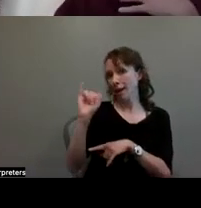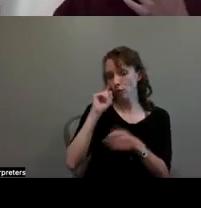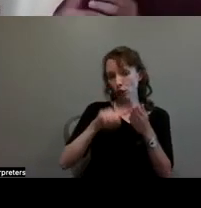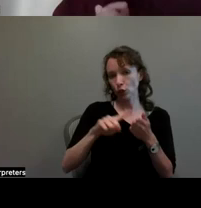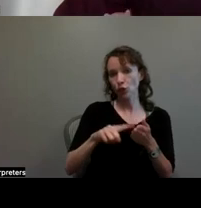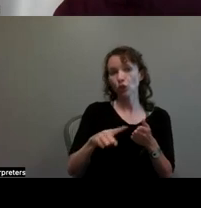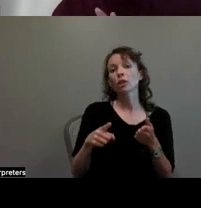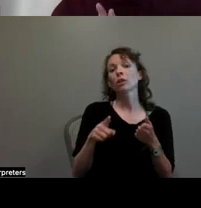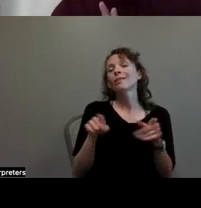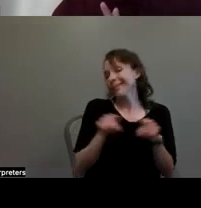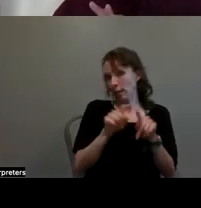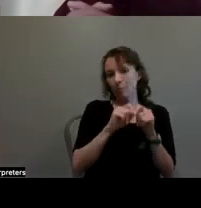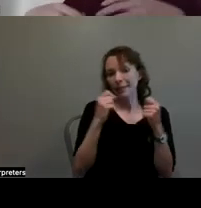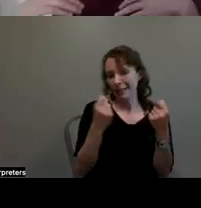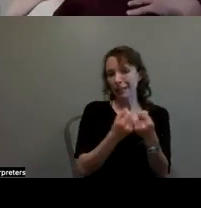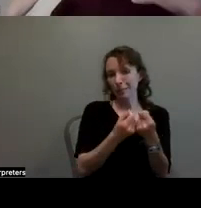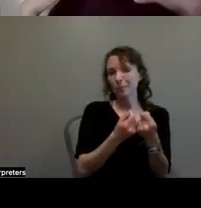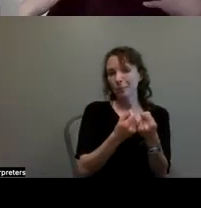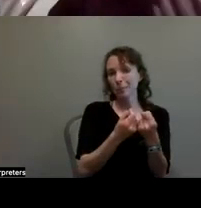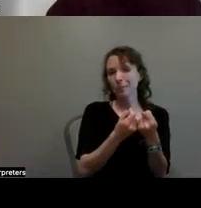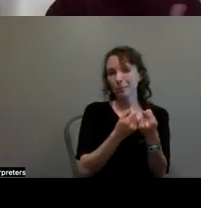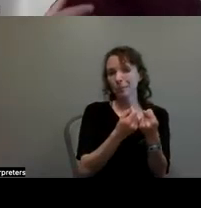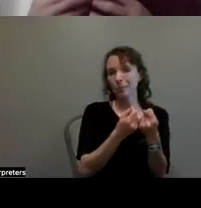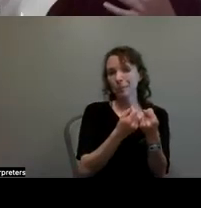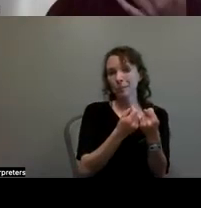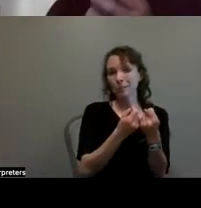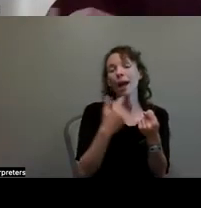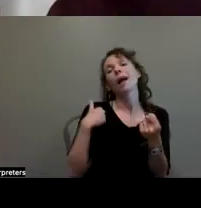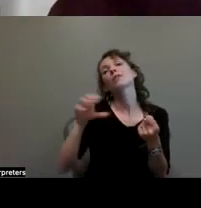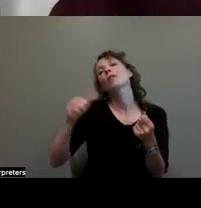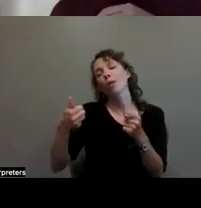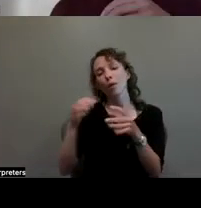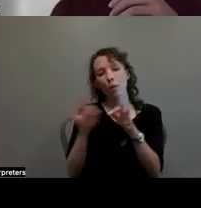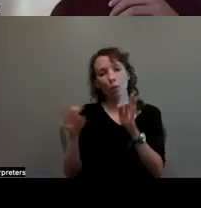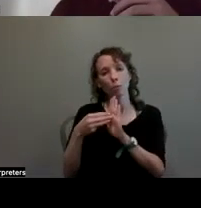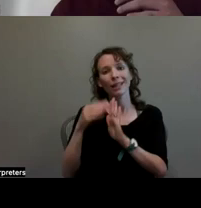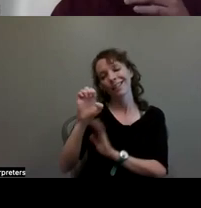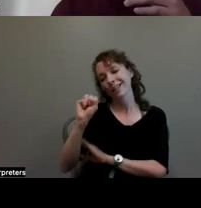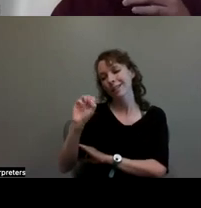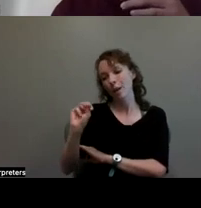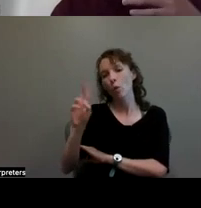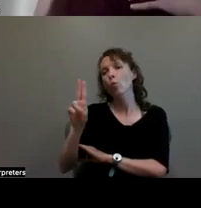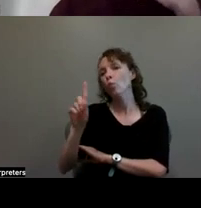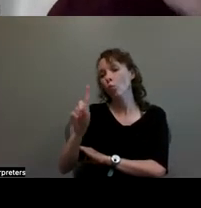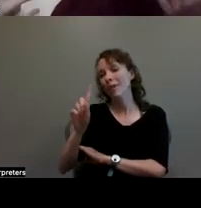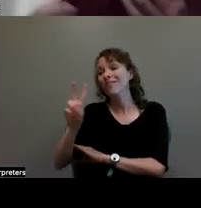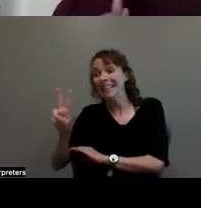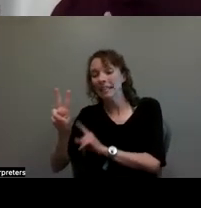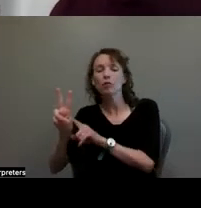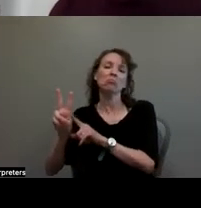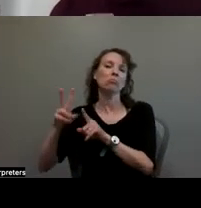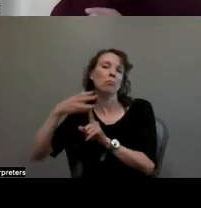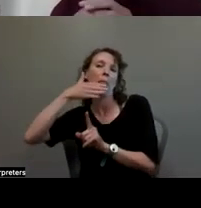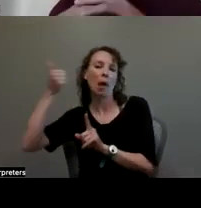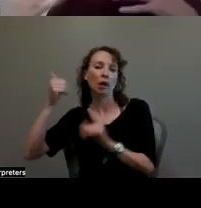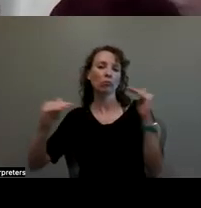same team also has a model, ESM1V, that outperforms ESM1B at the mutation